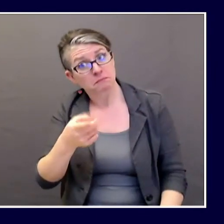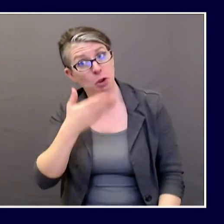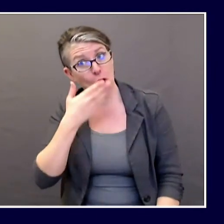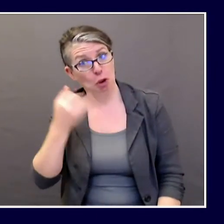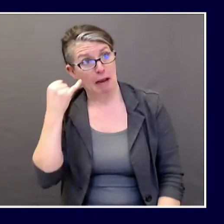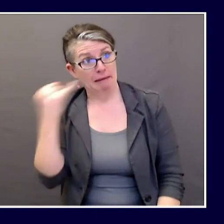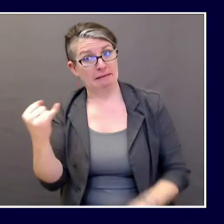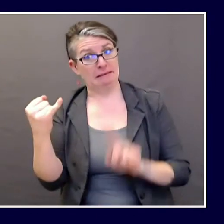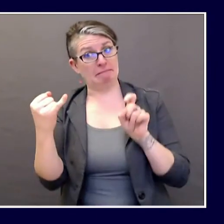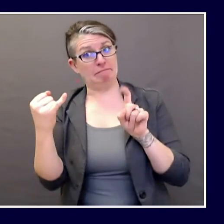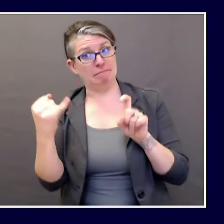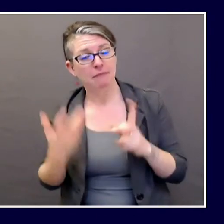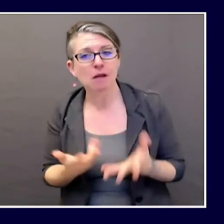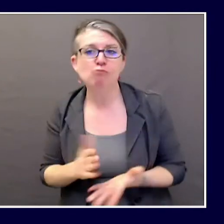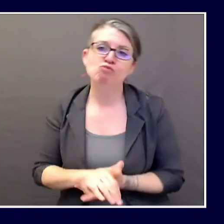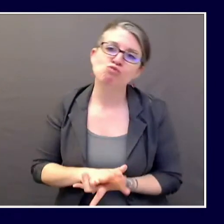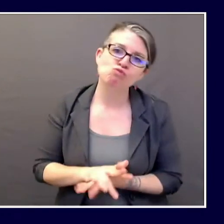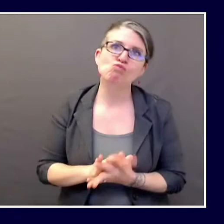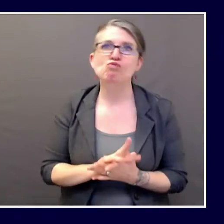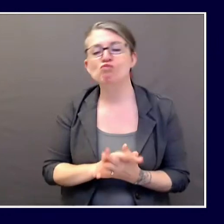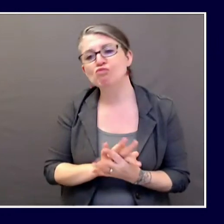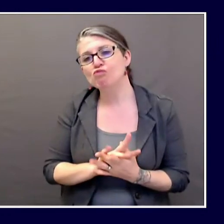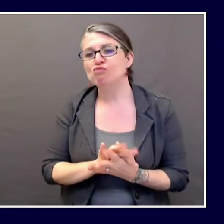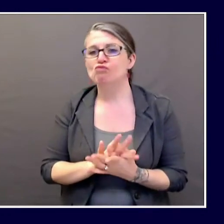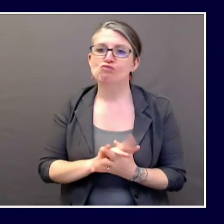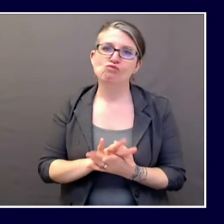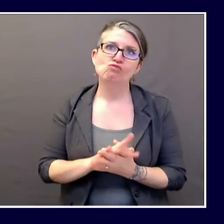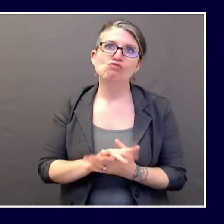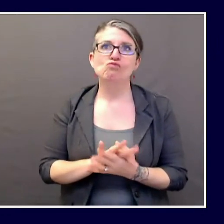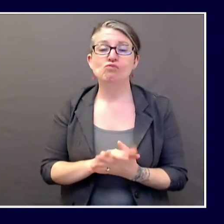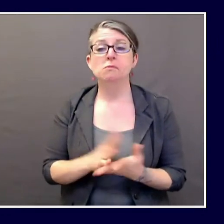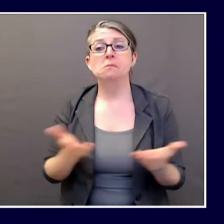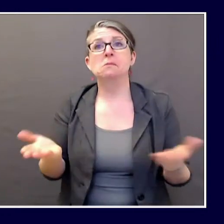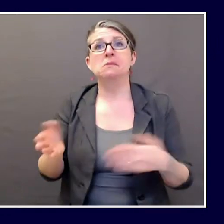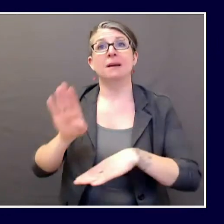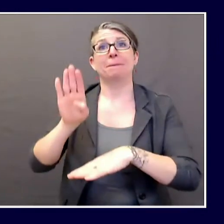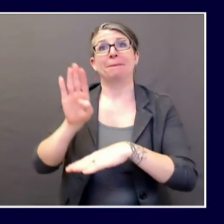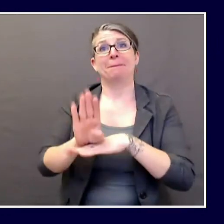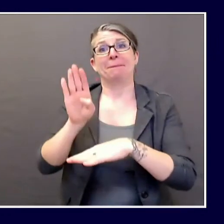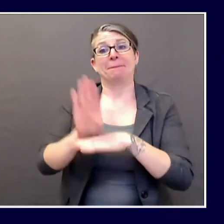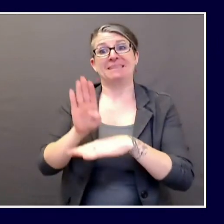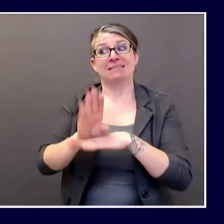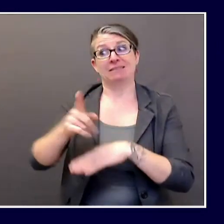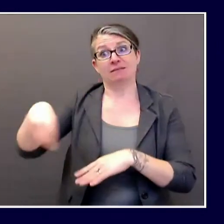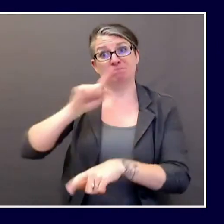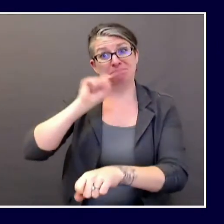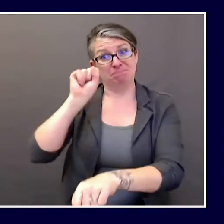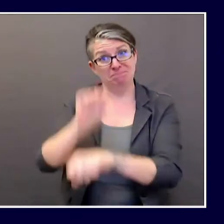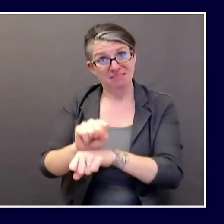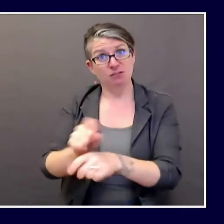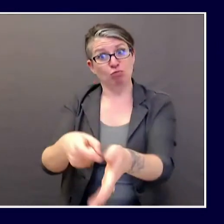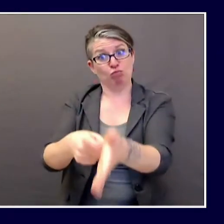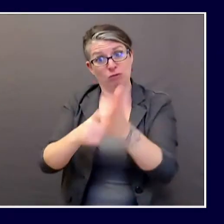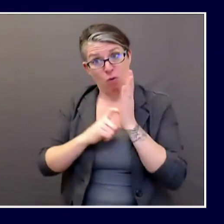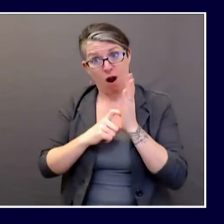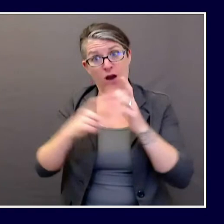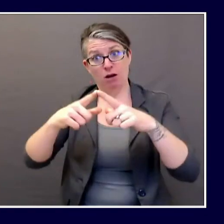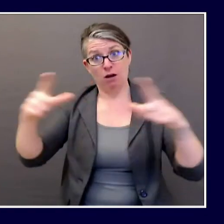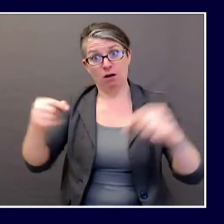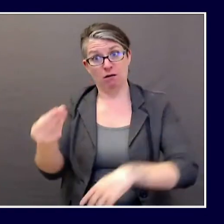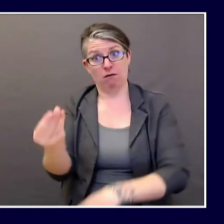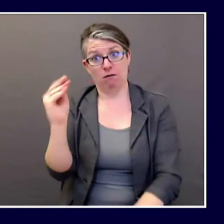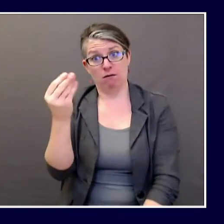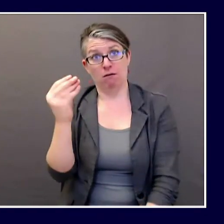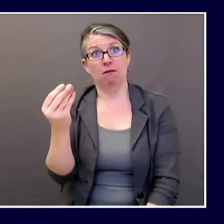that irrespective of whether businesses ultimately do or do not ask for or do more around vaccines, the